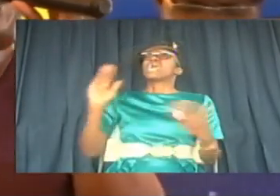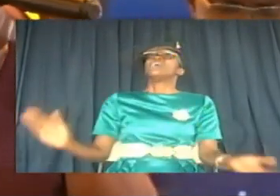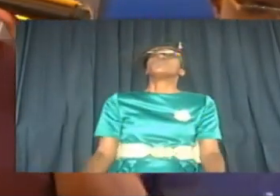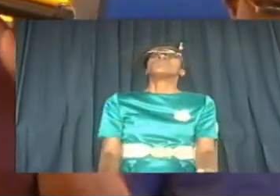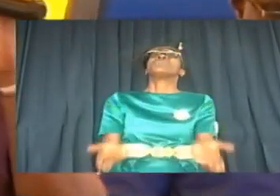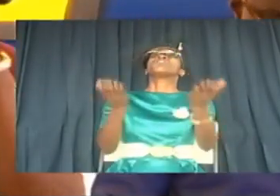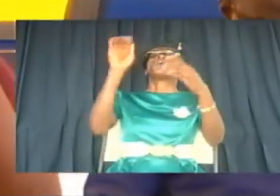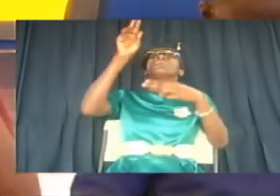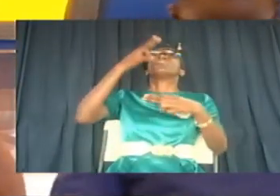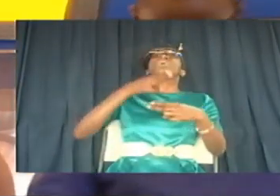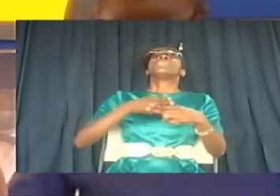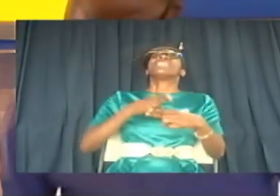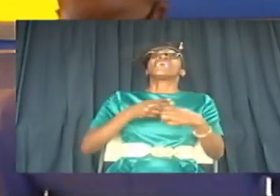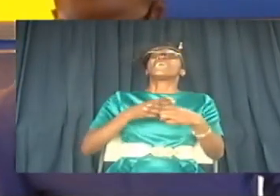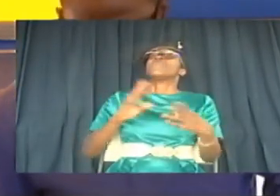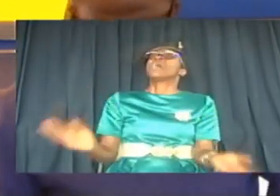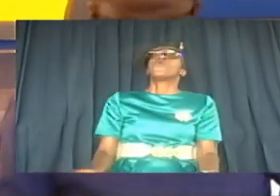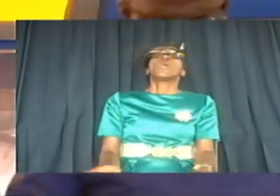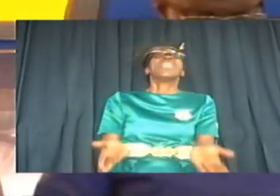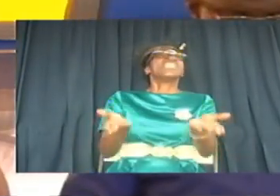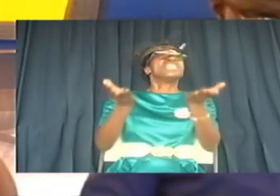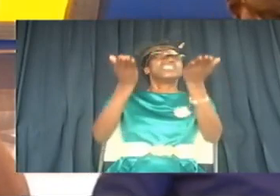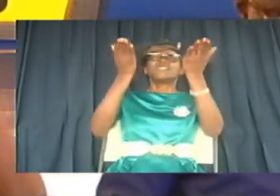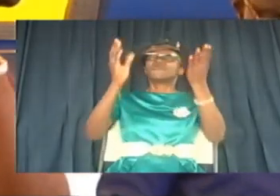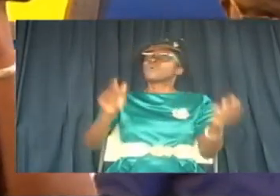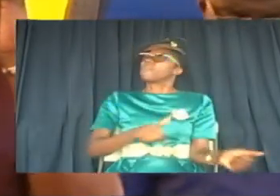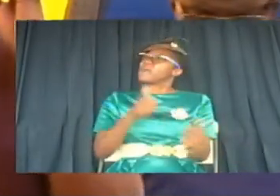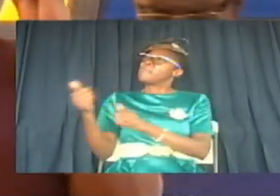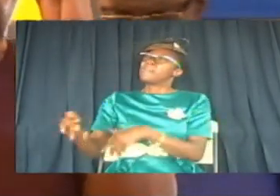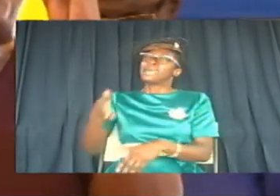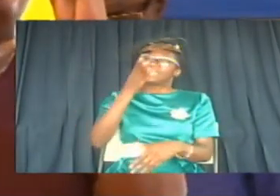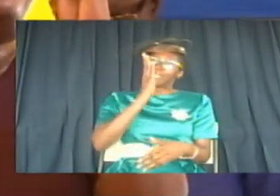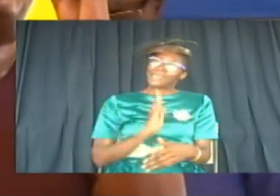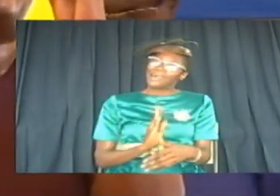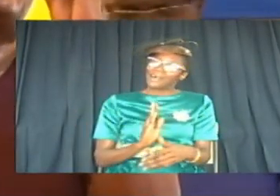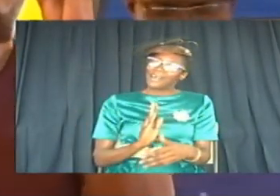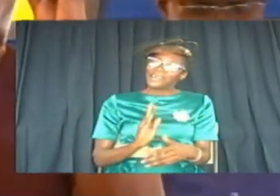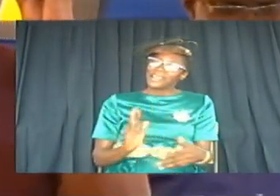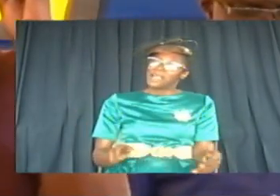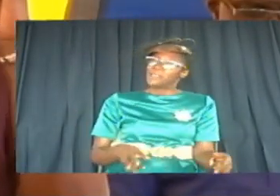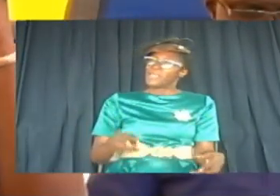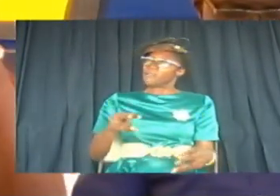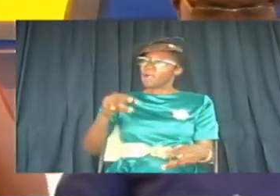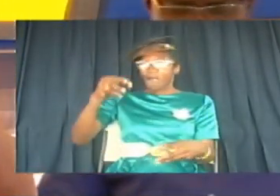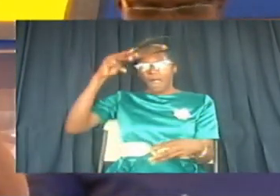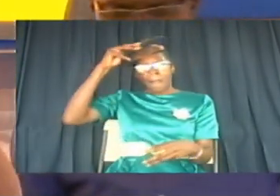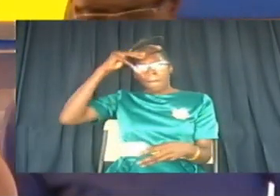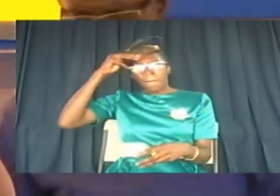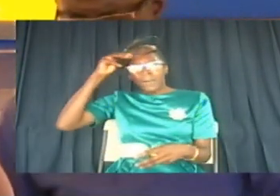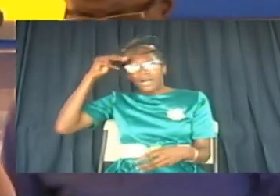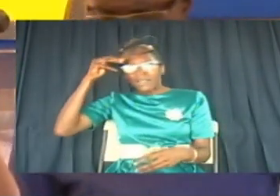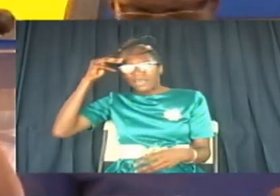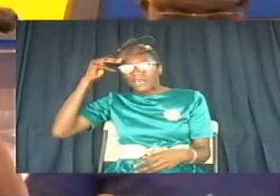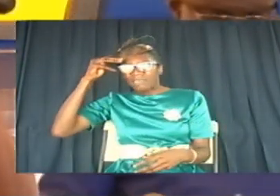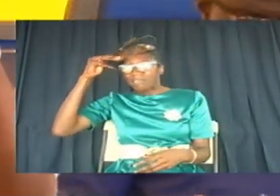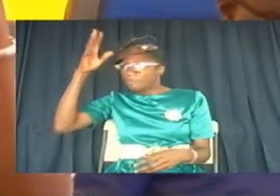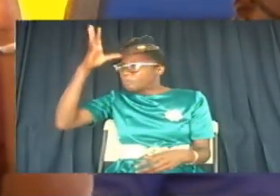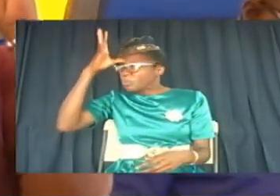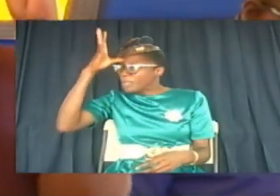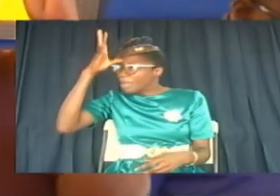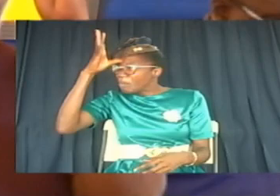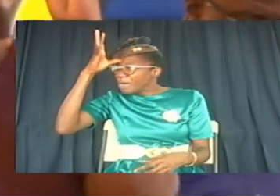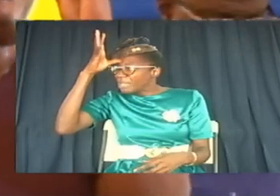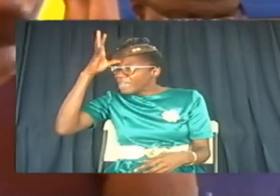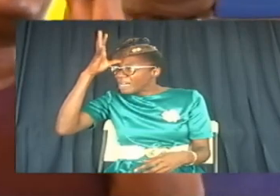your name, as we lift you up, Almighty God, there are mothers that are concerned about their children. There